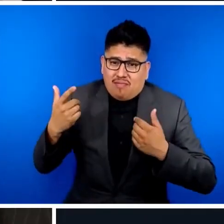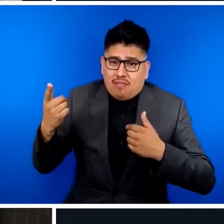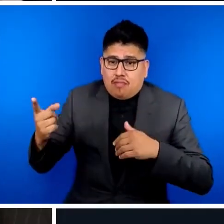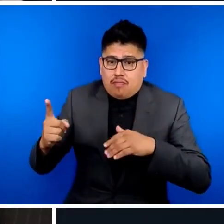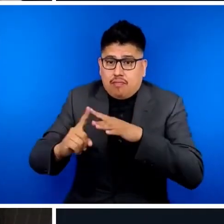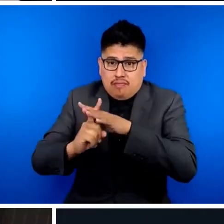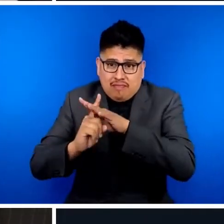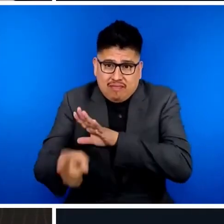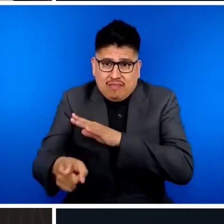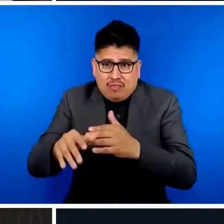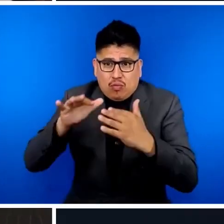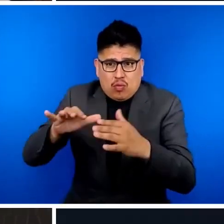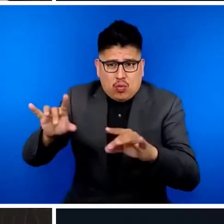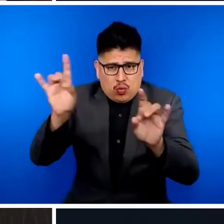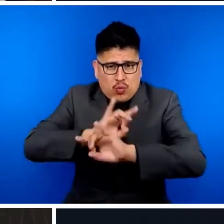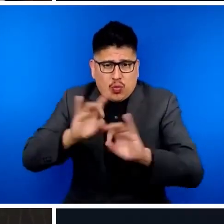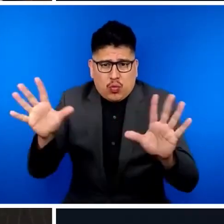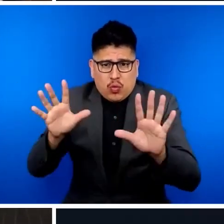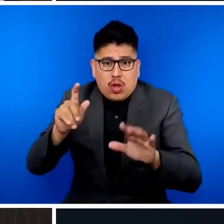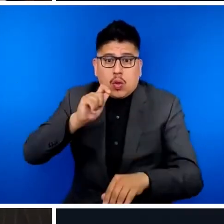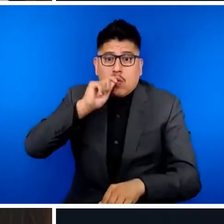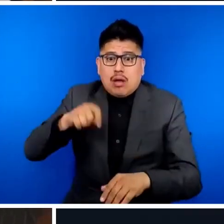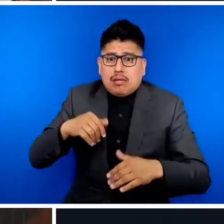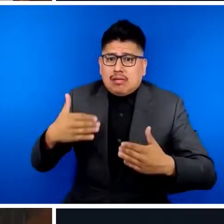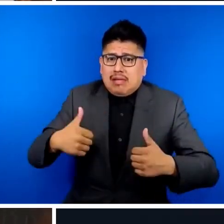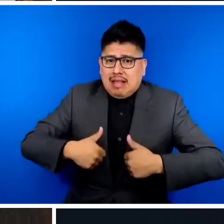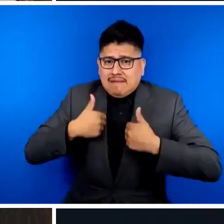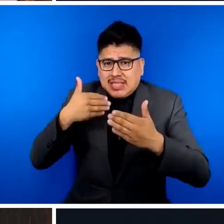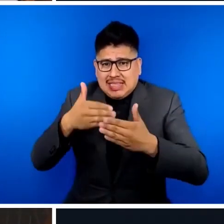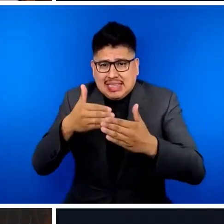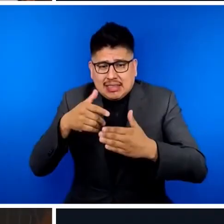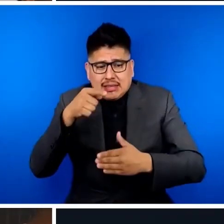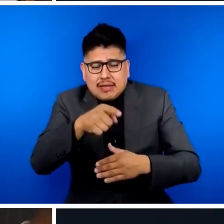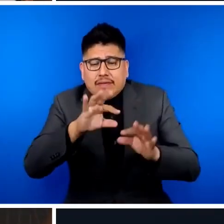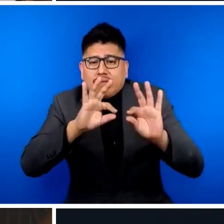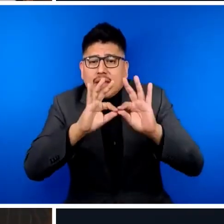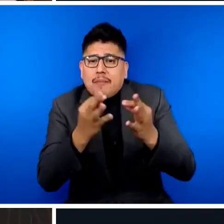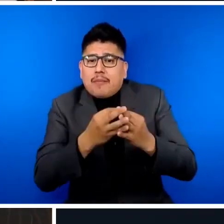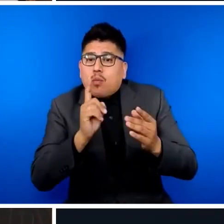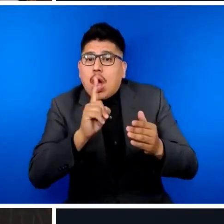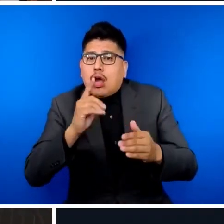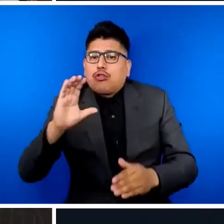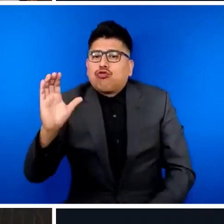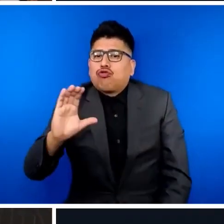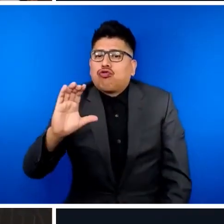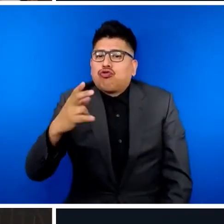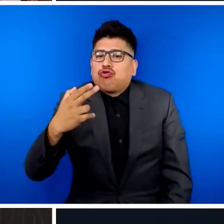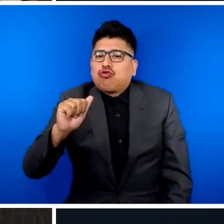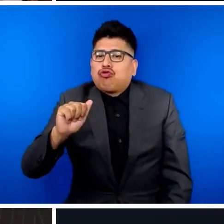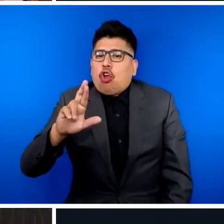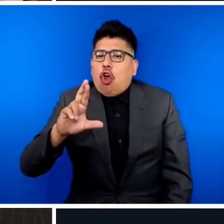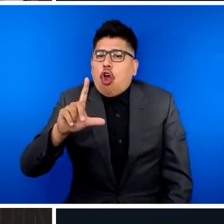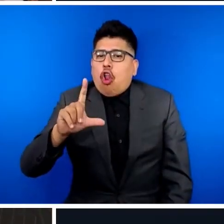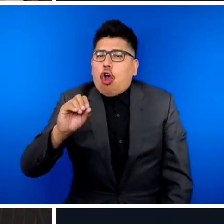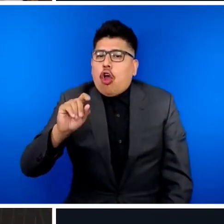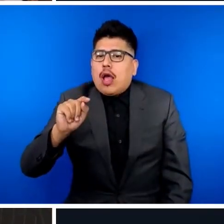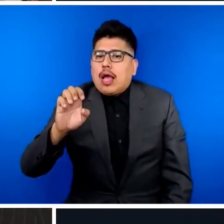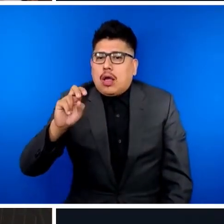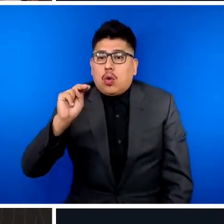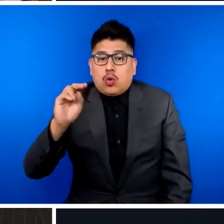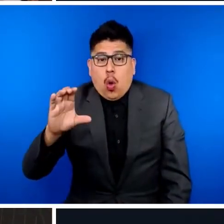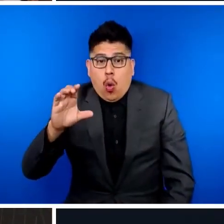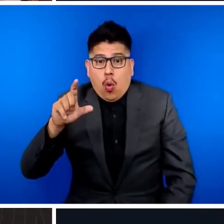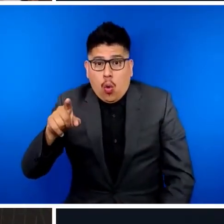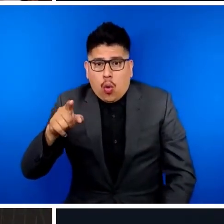Ukraine to live with relatives near Charlotte, North Carolina. And by the way, what's going on with Charlotte? Last